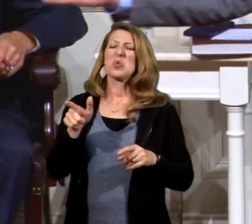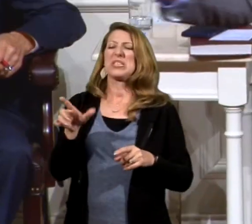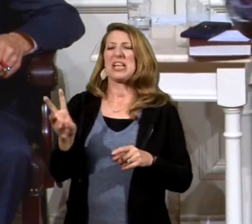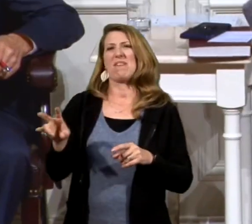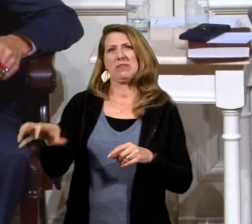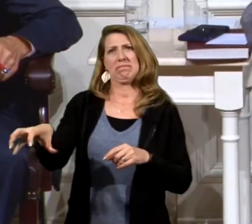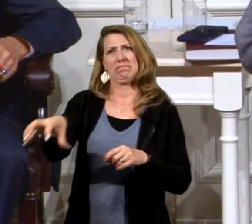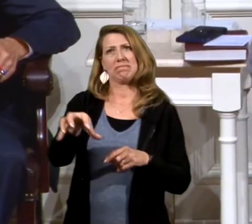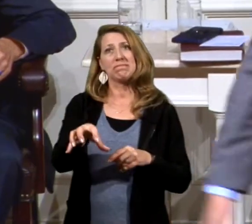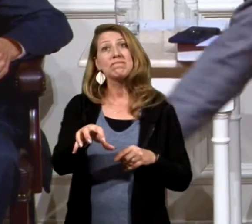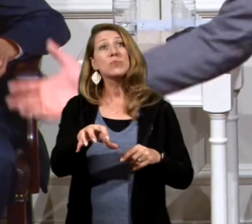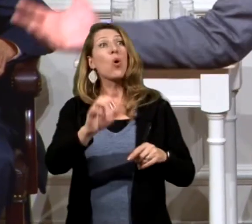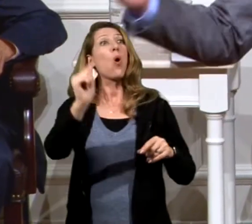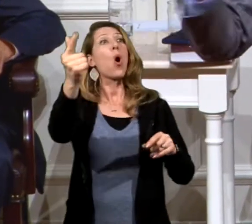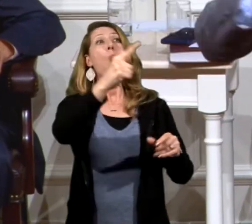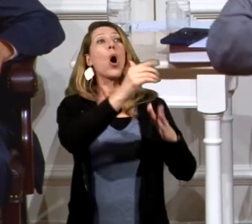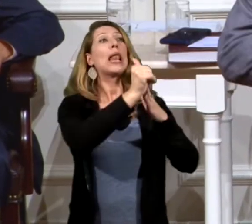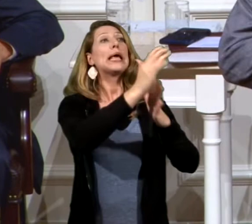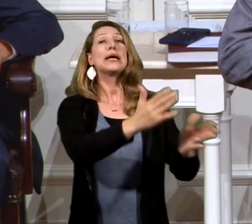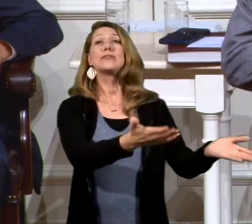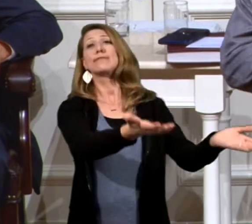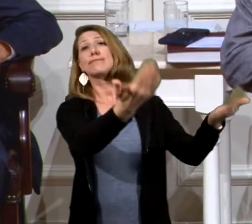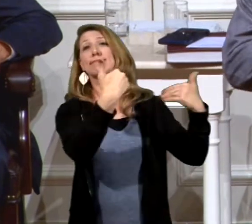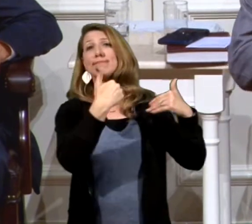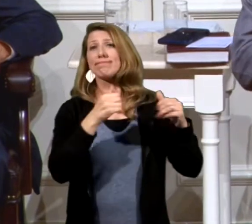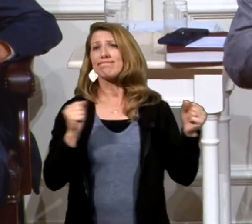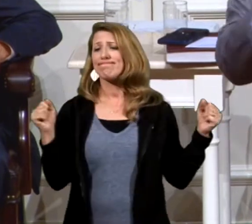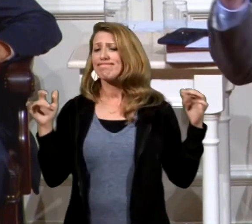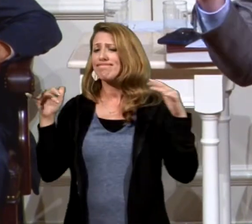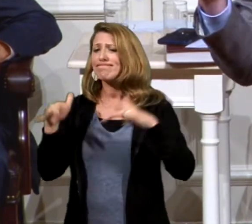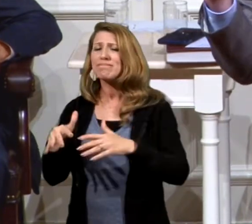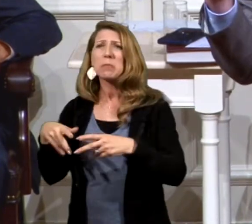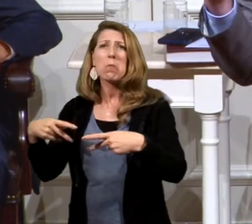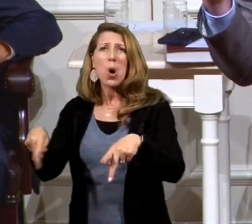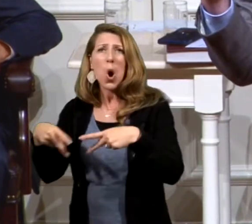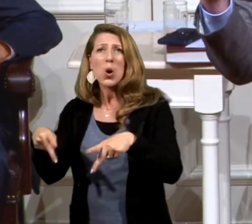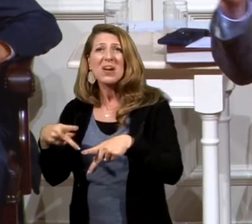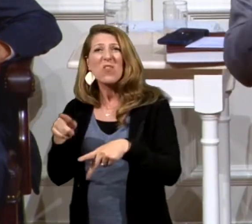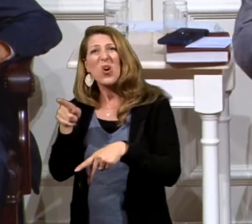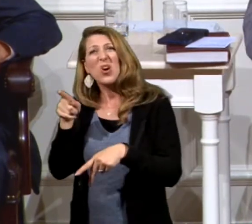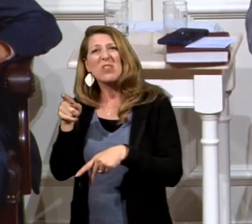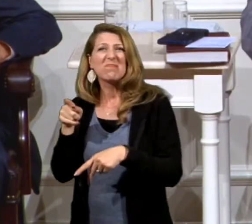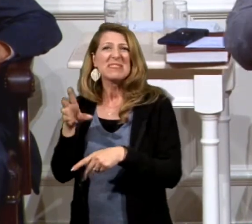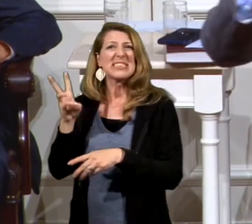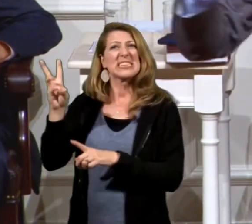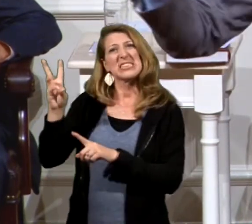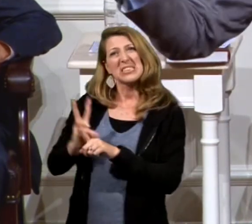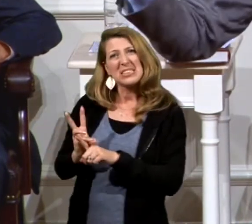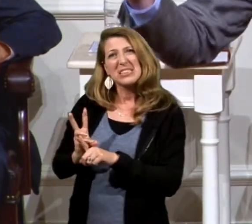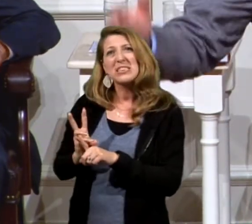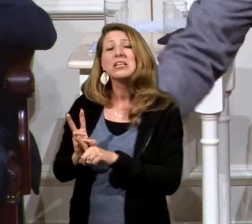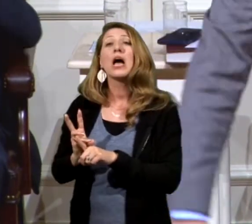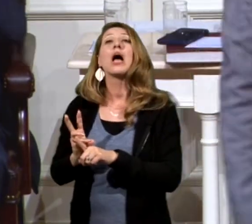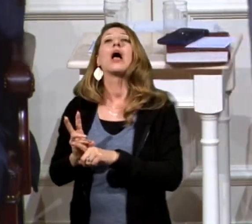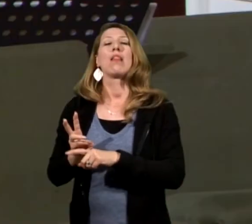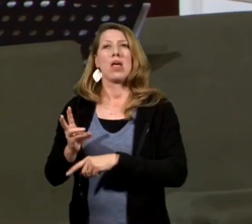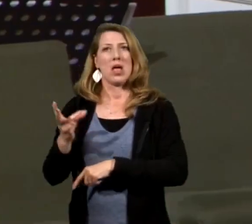and he invites all of the leaders to come, and they have a big party for about a half a year. And then he has a